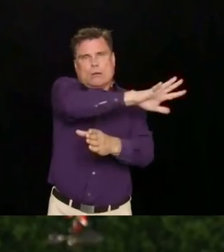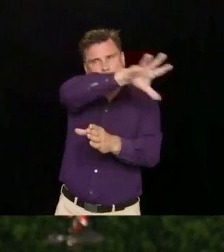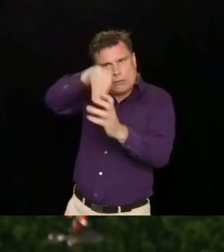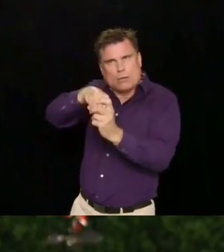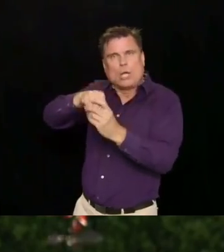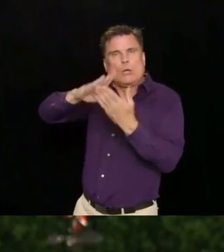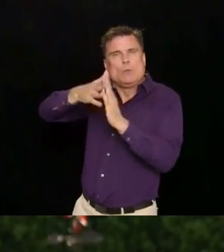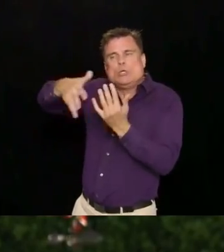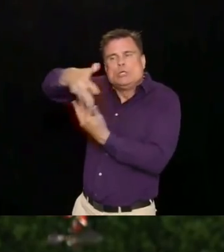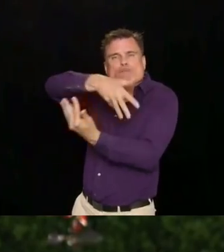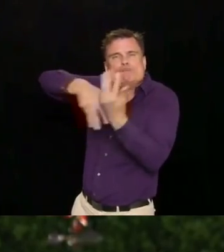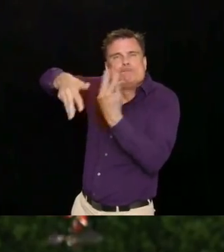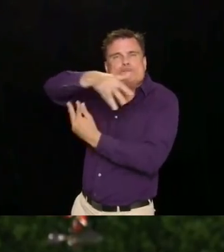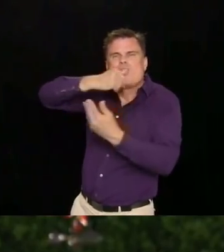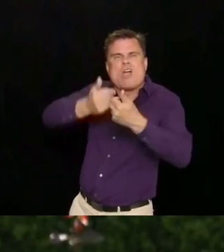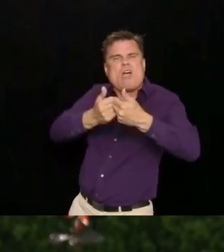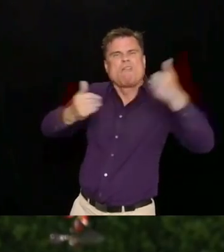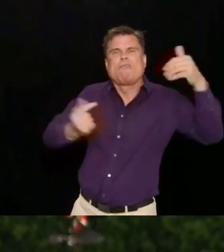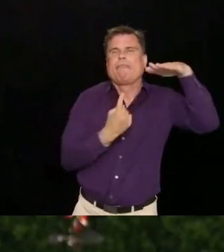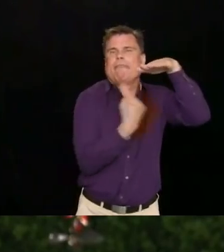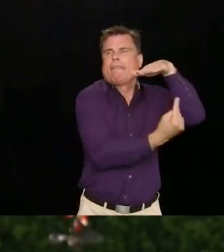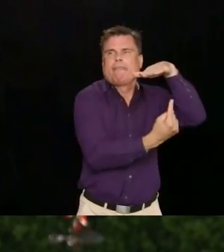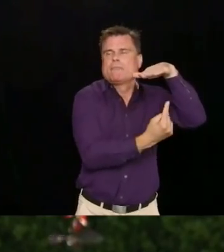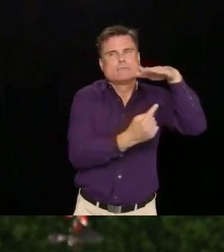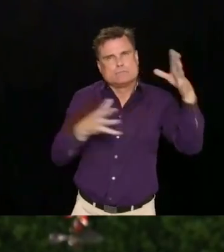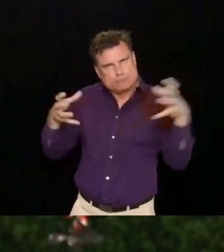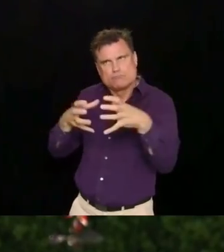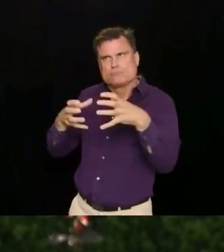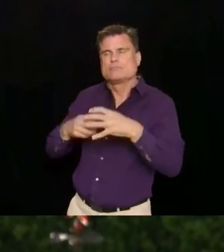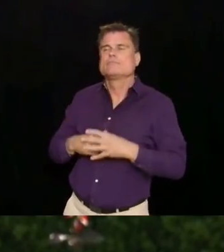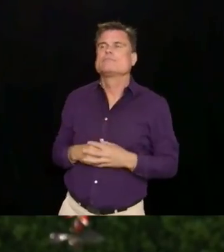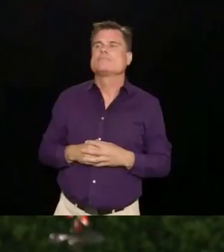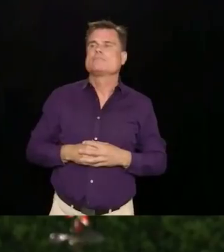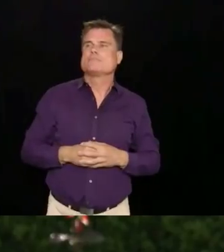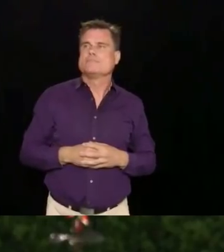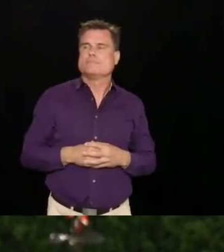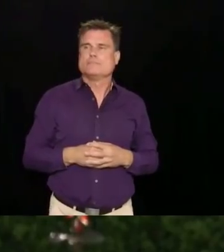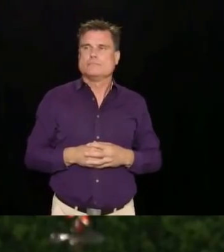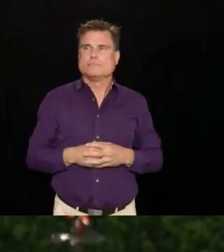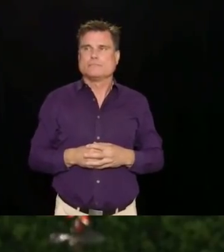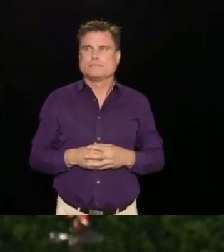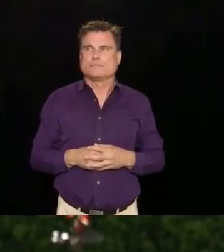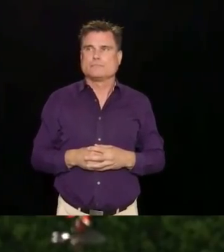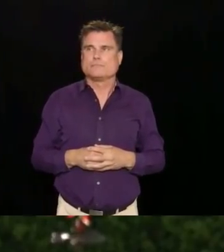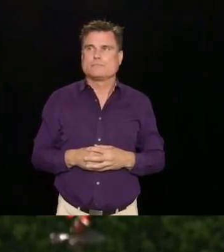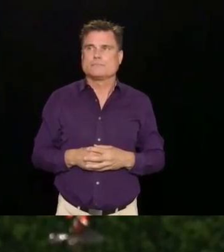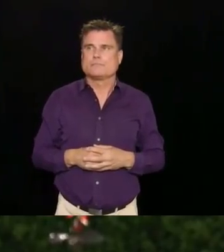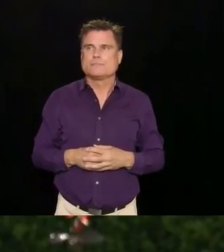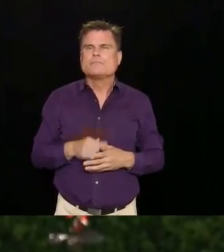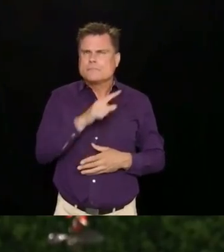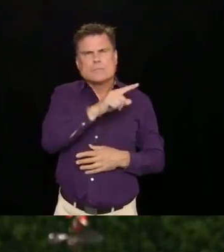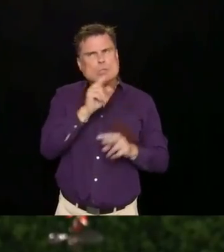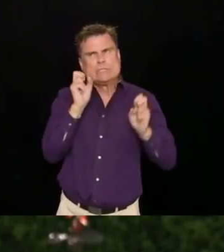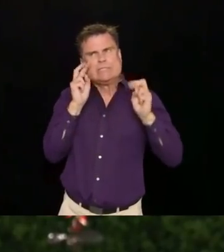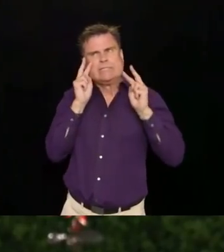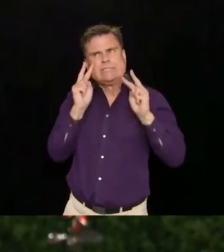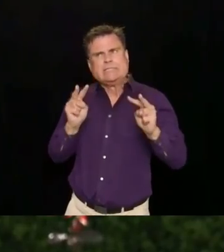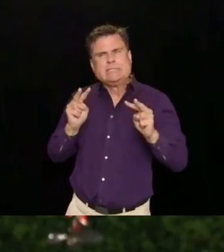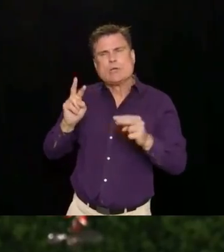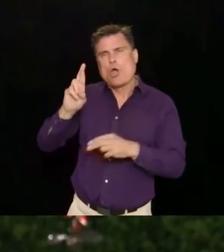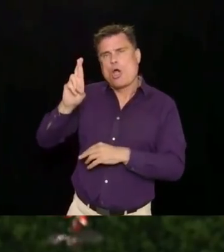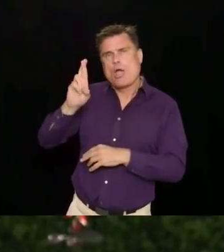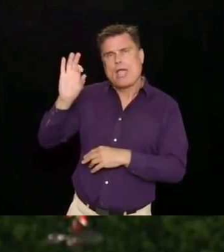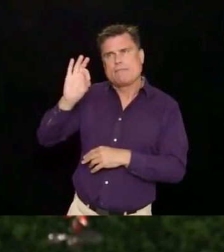change. In this case, we'll not be requiring proponents to provide the land required for the project, as you noted in your question. So